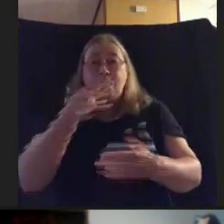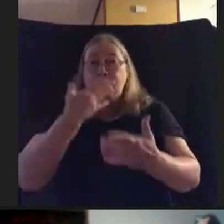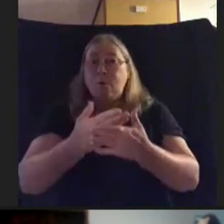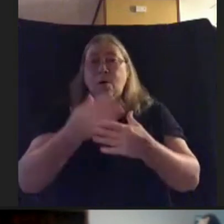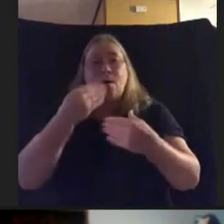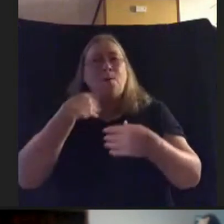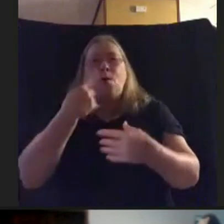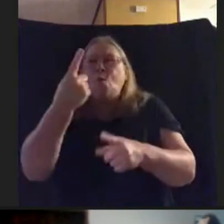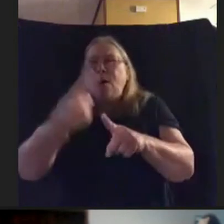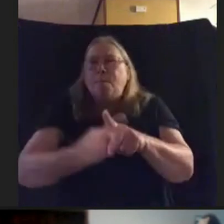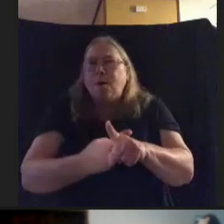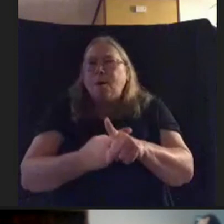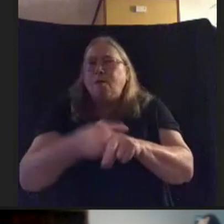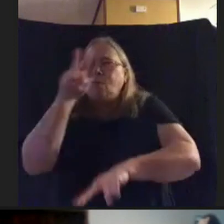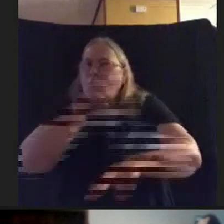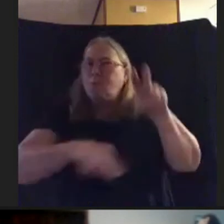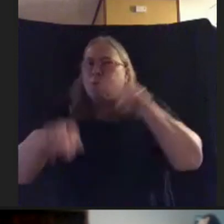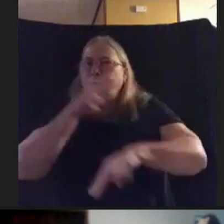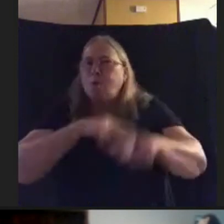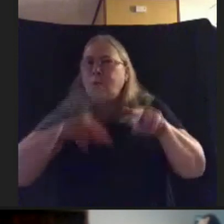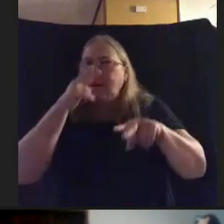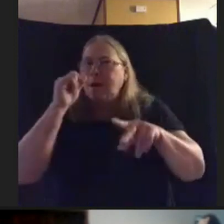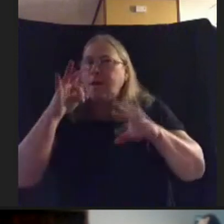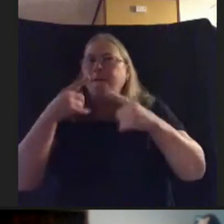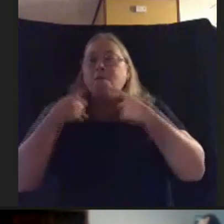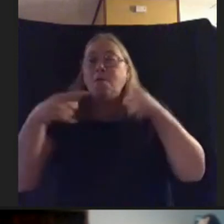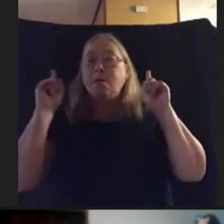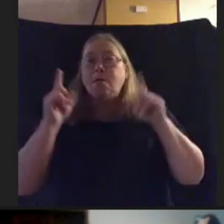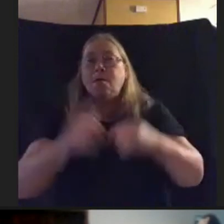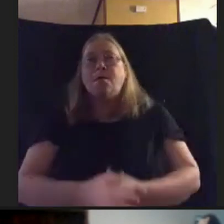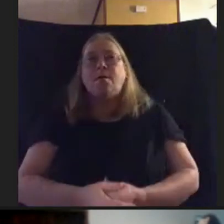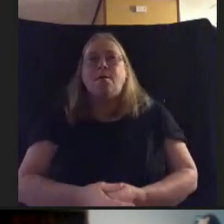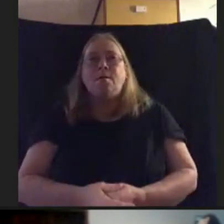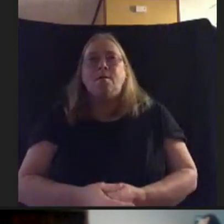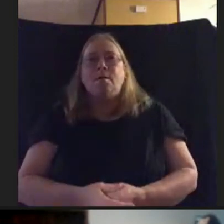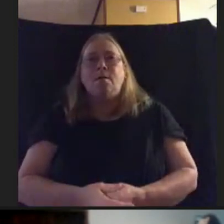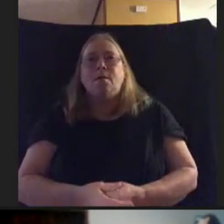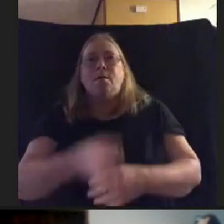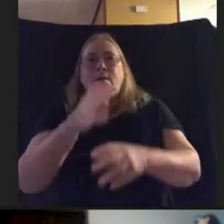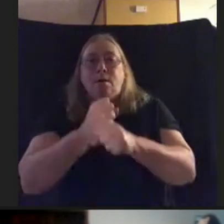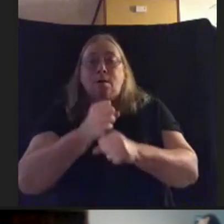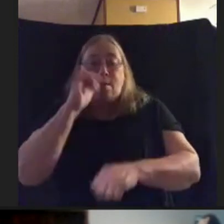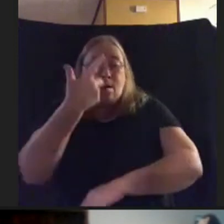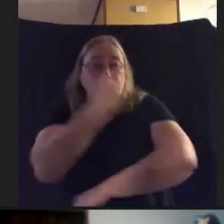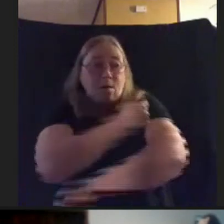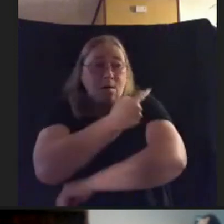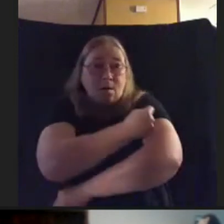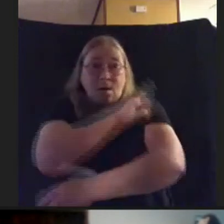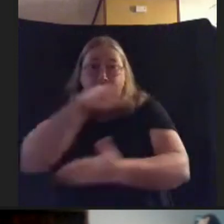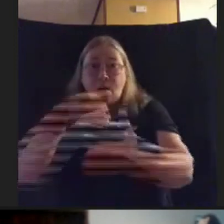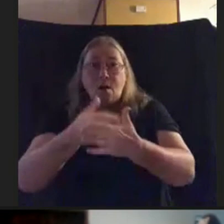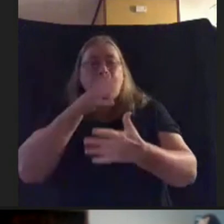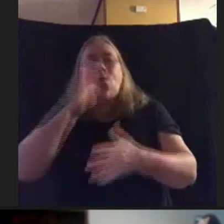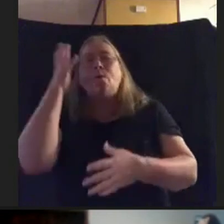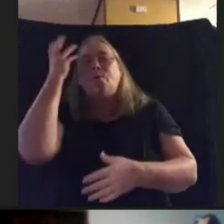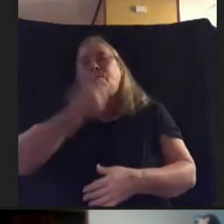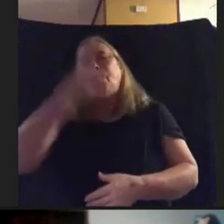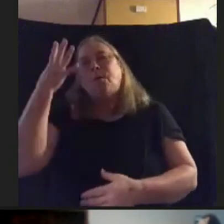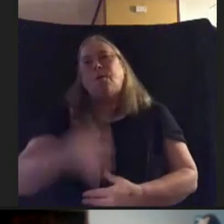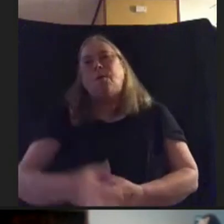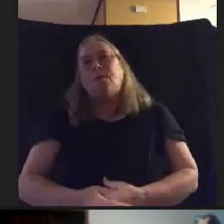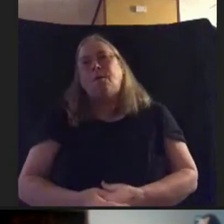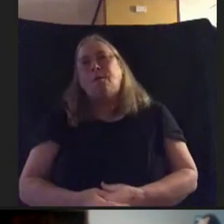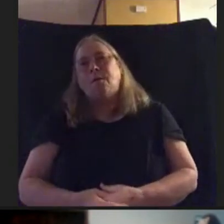miracle. And if we combine that with the vaccine, I mean, it'll be beautiful. Thank you, Dr. Dobbs. So we